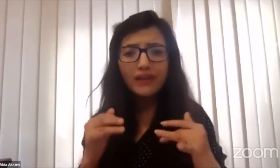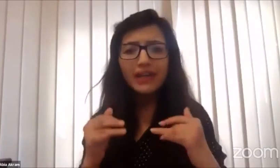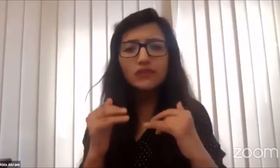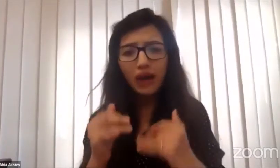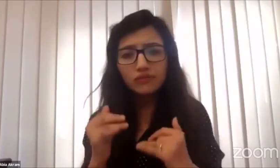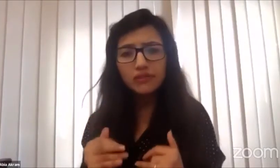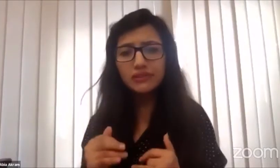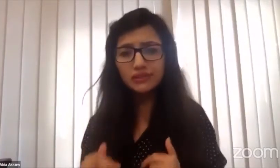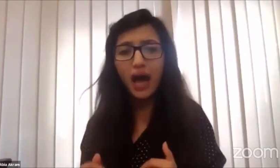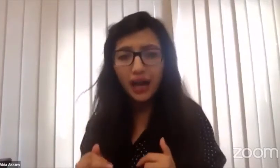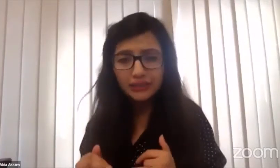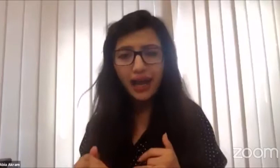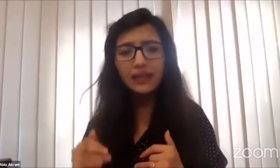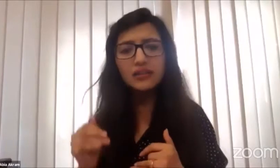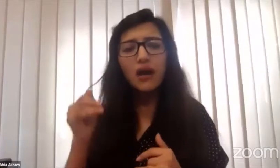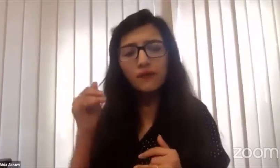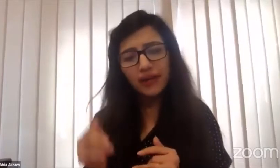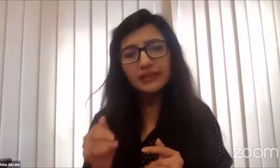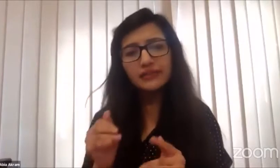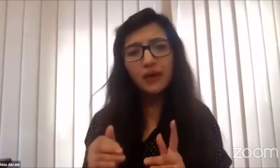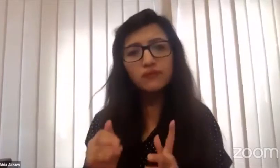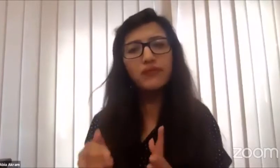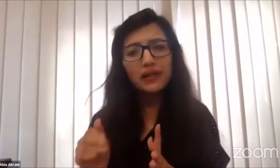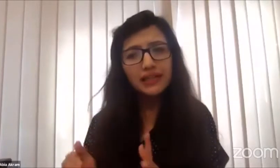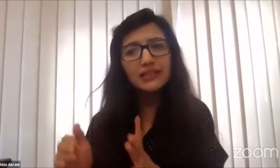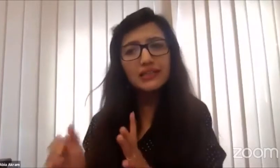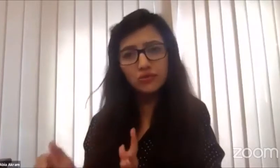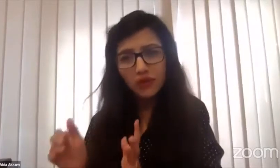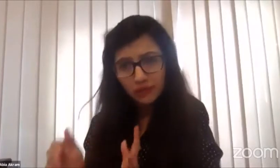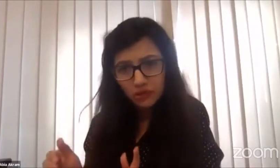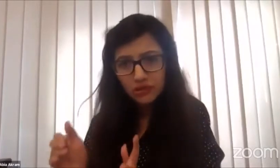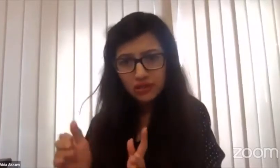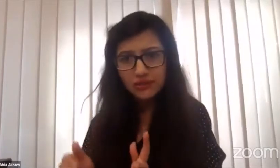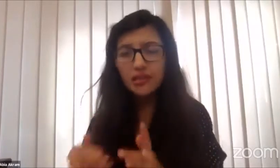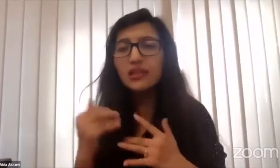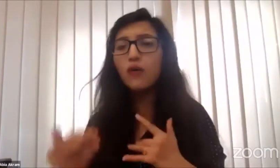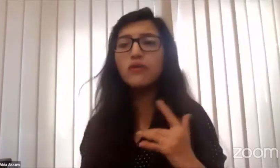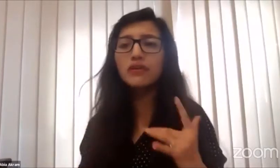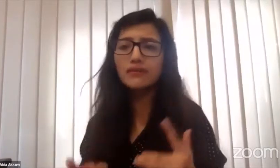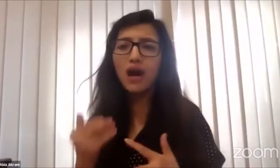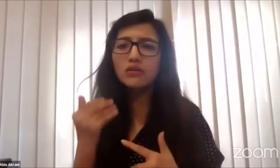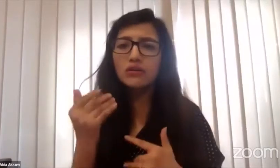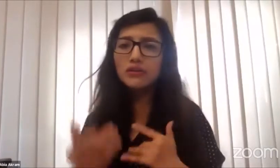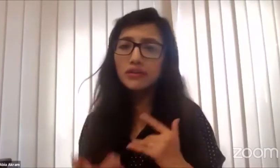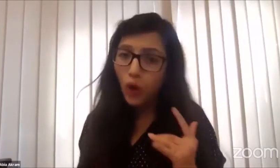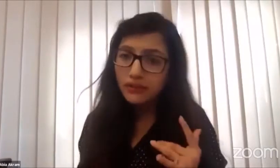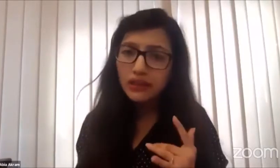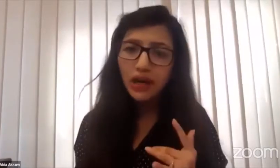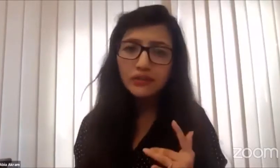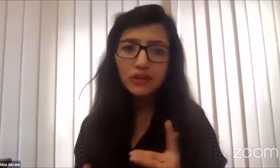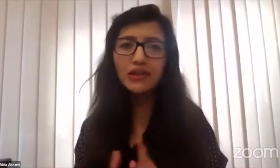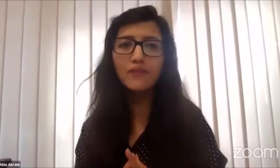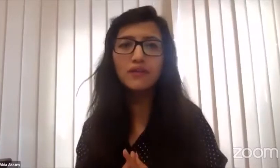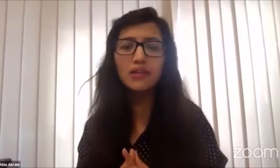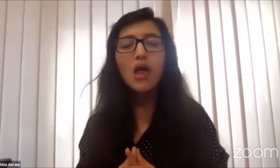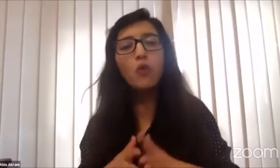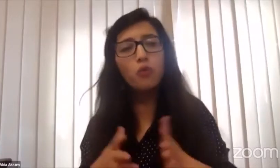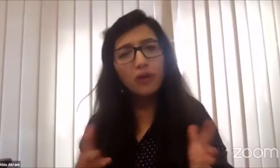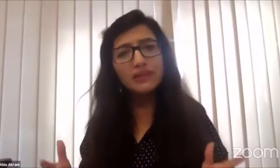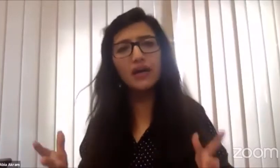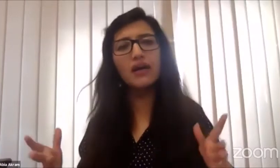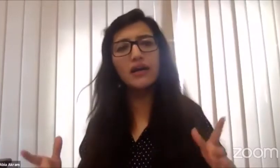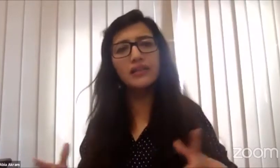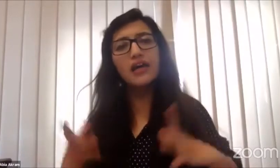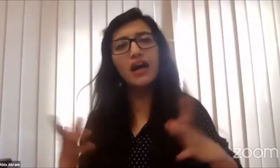how we can reference that and bring some practical strategies in our discussions on the country level